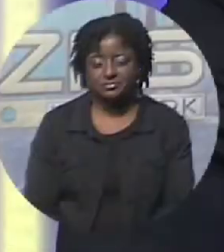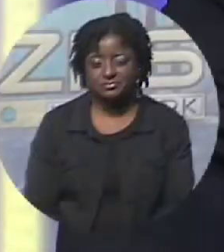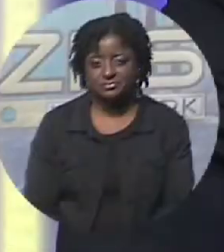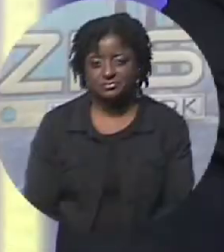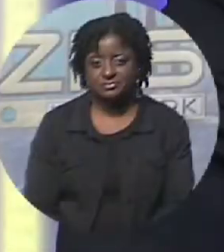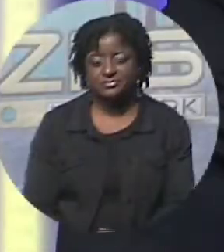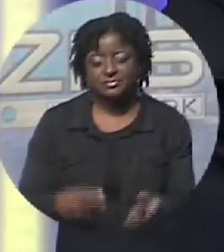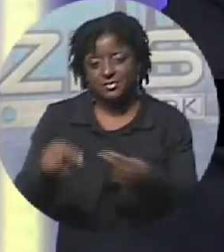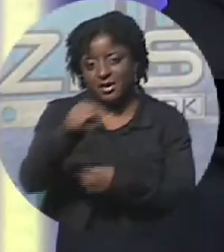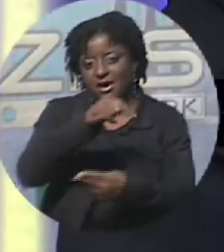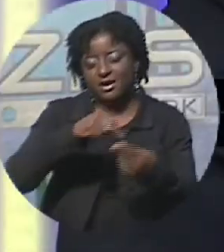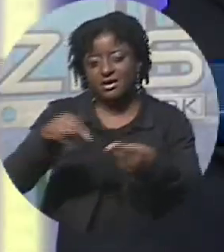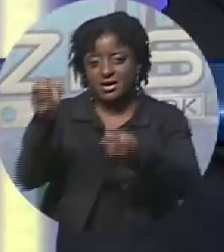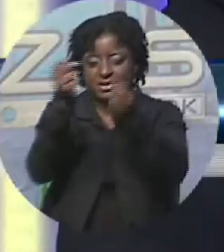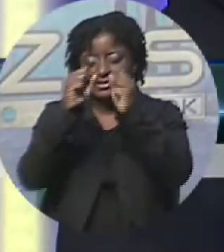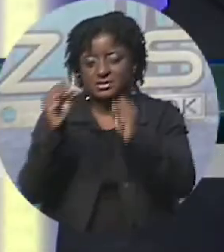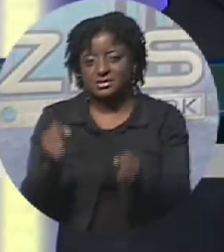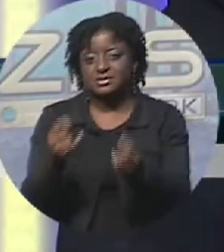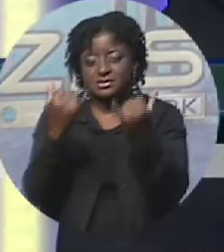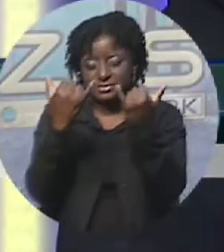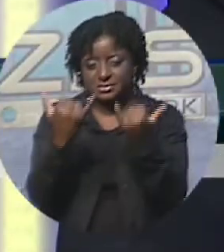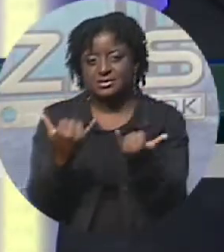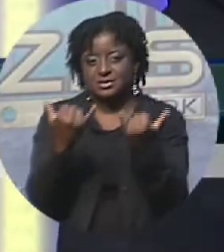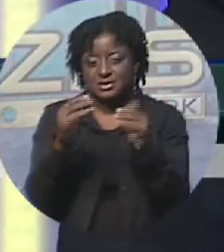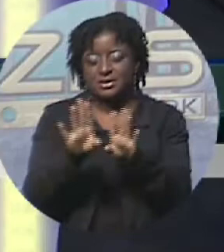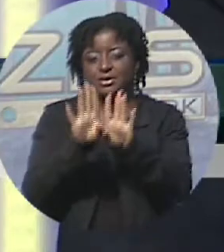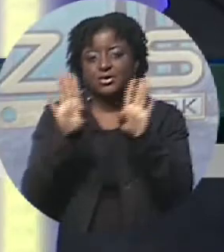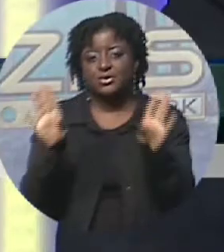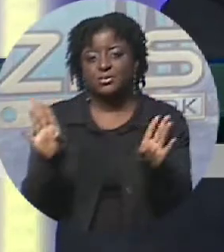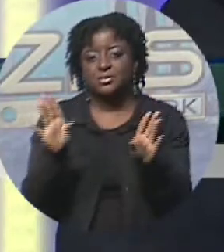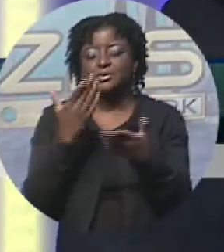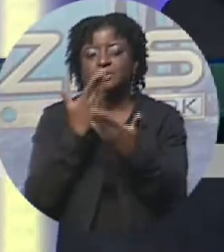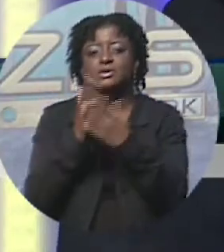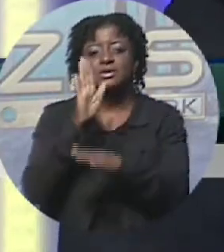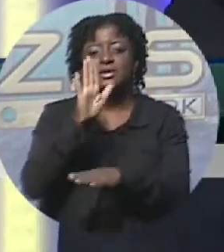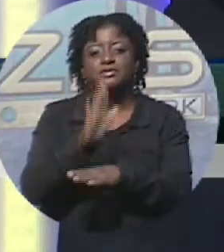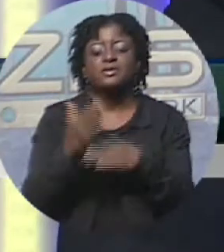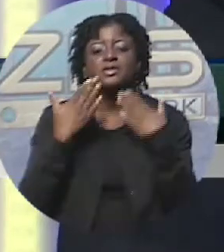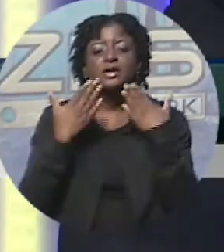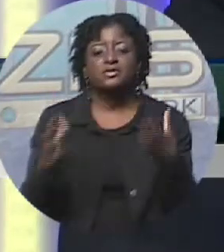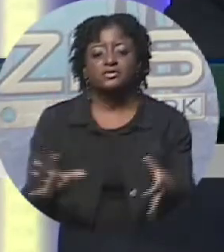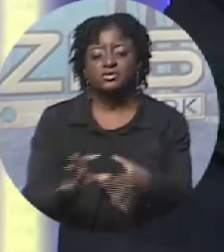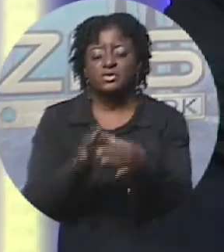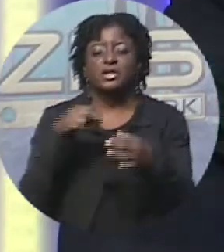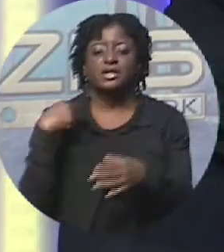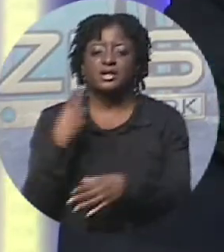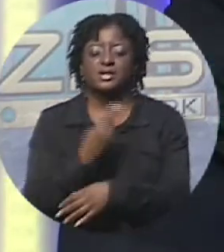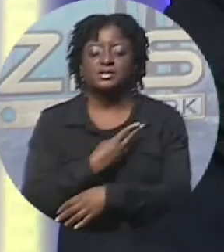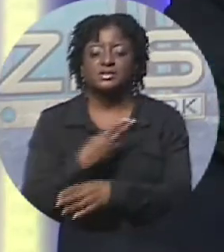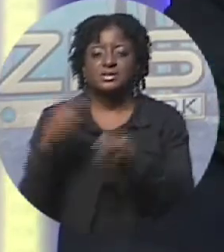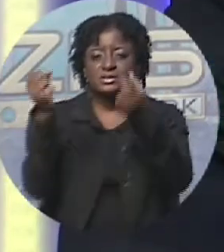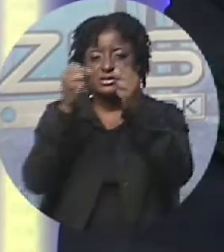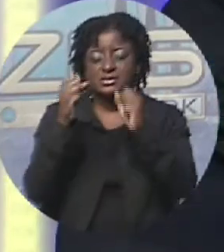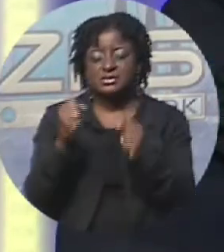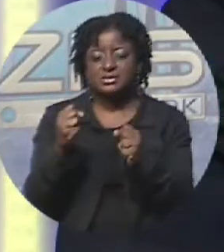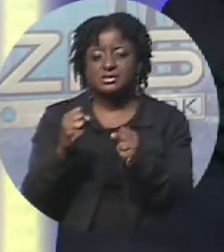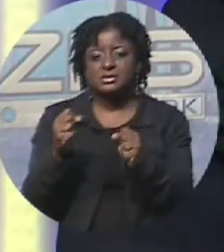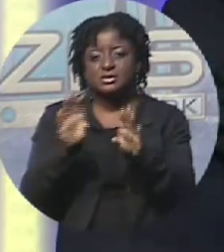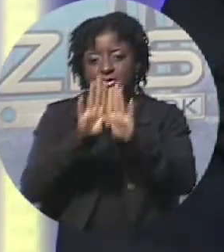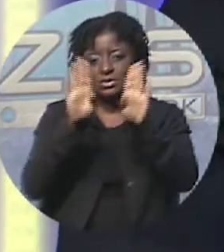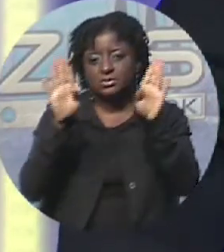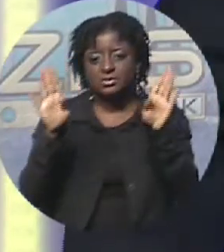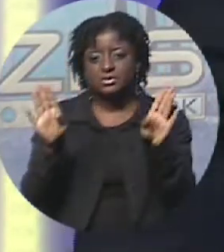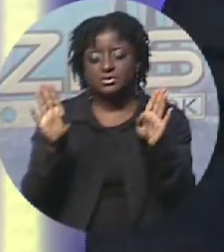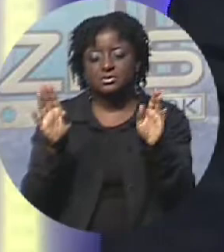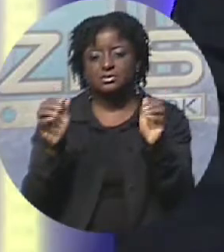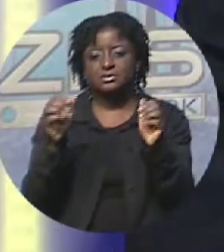The hurricane season has opened. Good evening, everyone. I'm Chris Saunders. Thank you so much for joining us here tonight. Now, the season has opened with